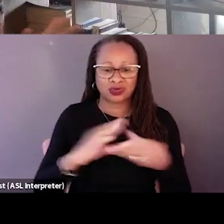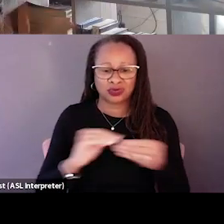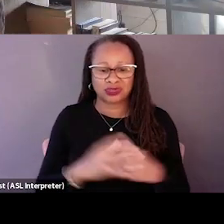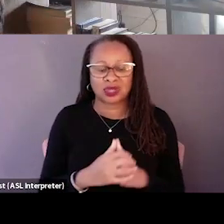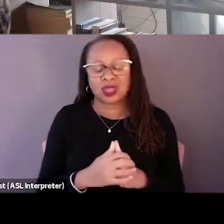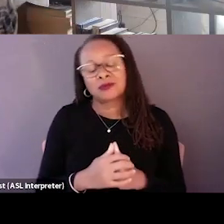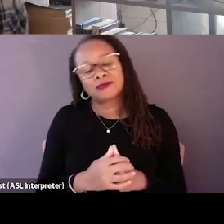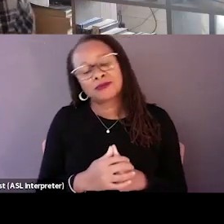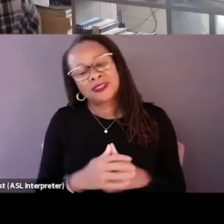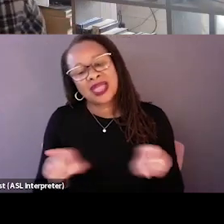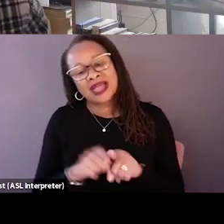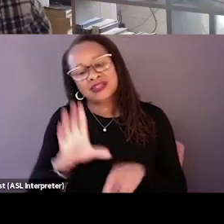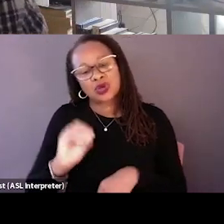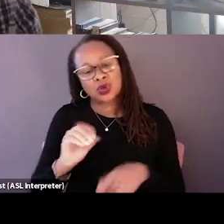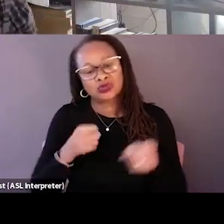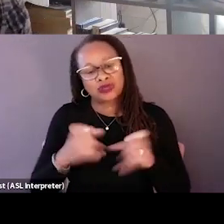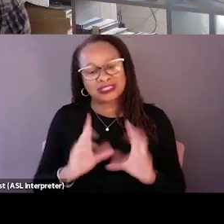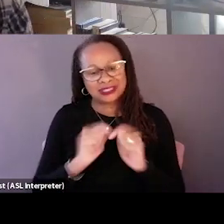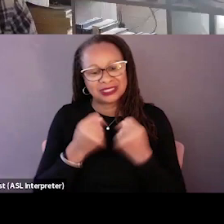being a co-directing team.